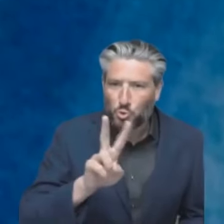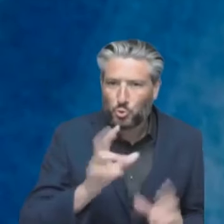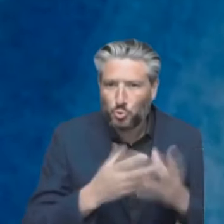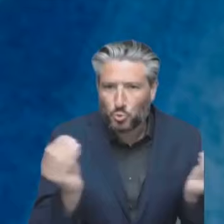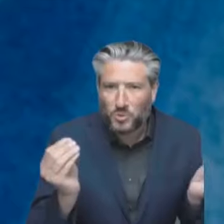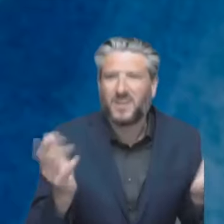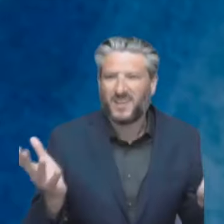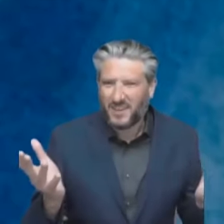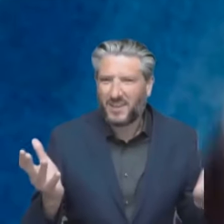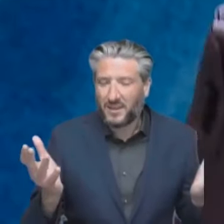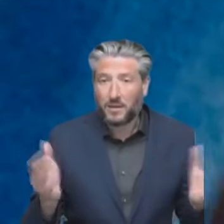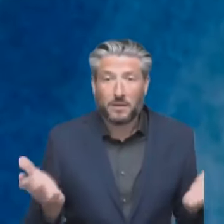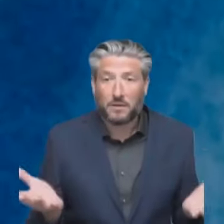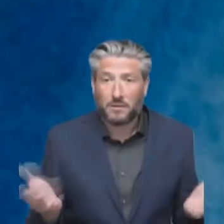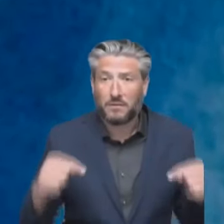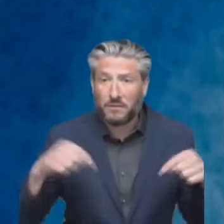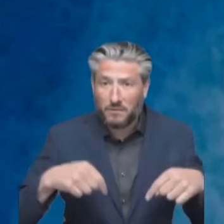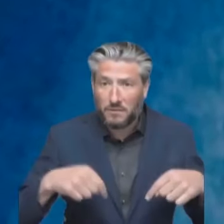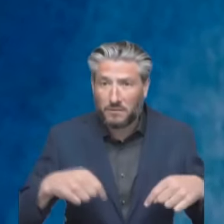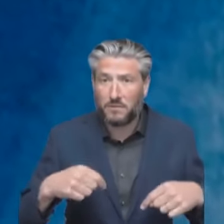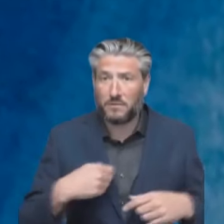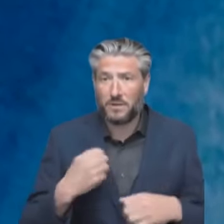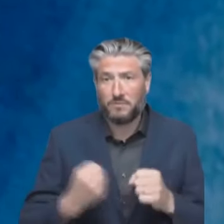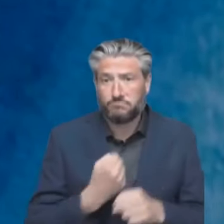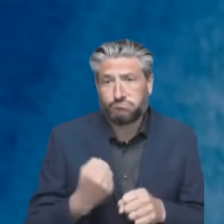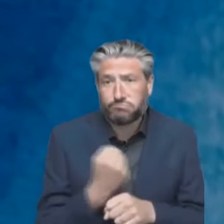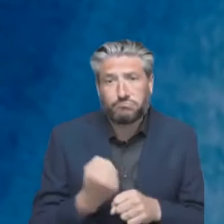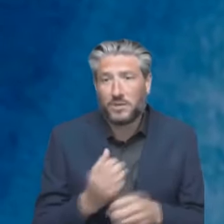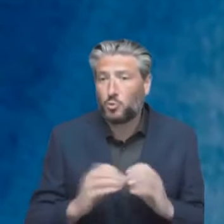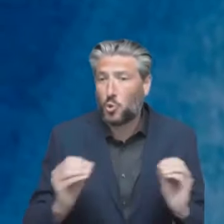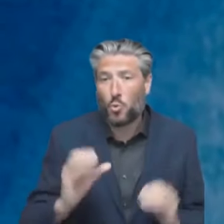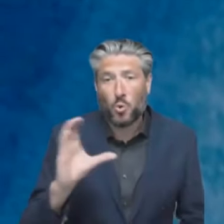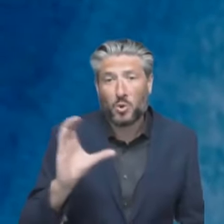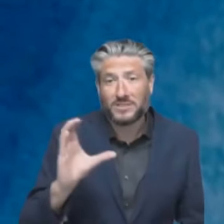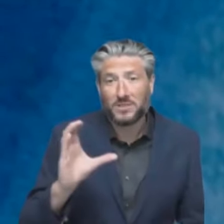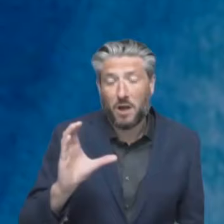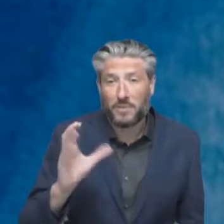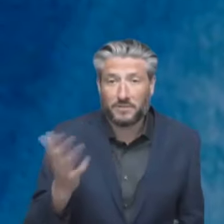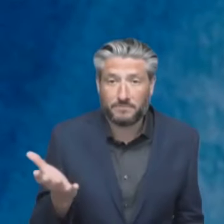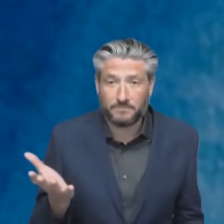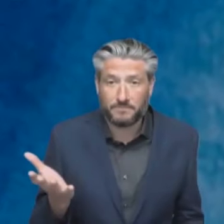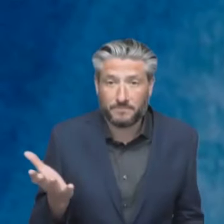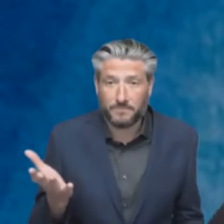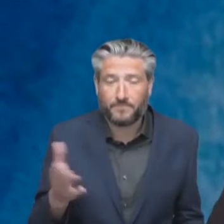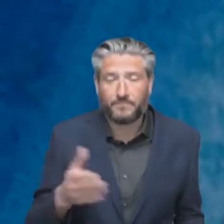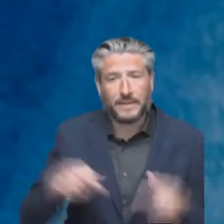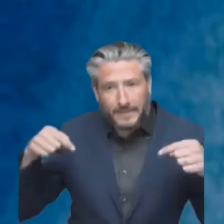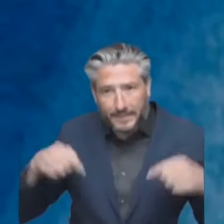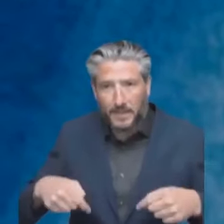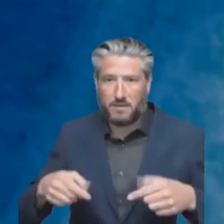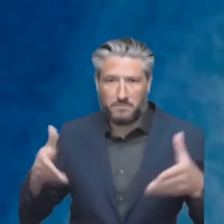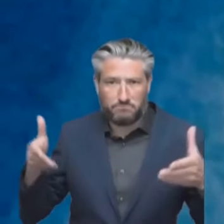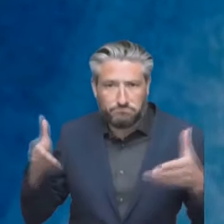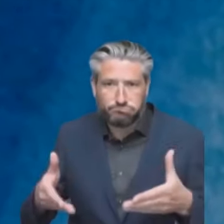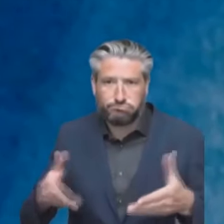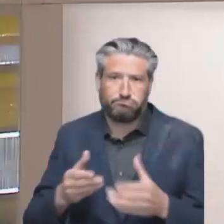manufactured with decarbonized sources because we use nuclear energy, and this is. It gives us sovereignty, but